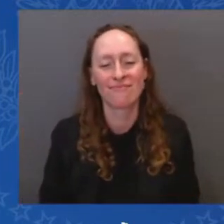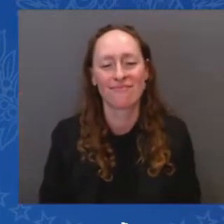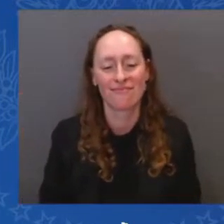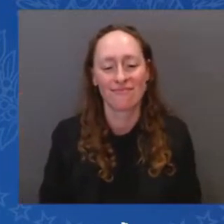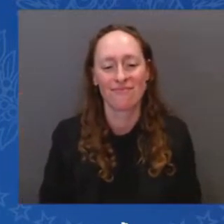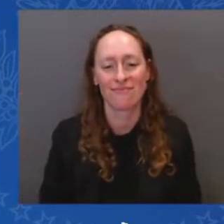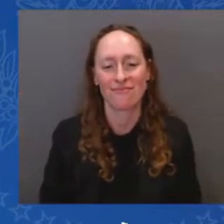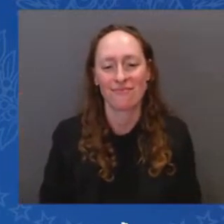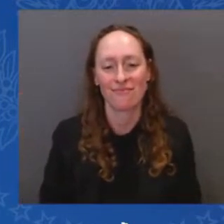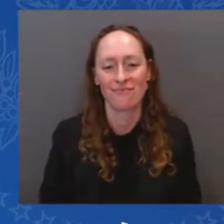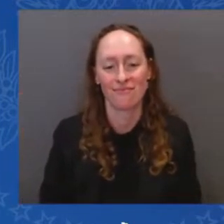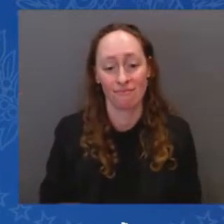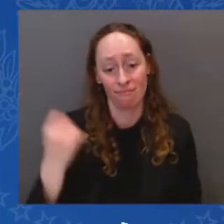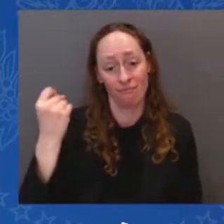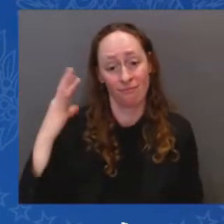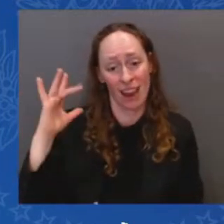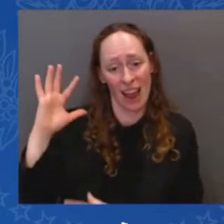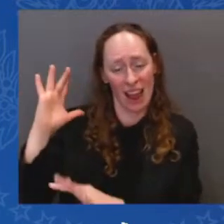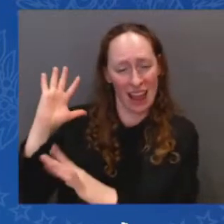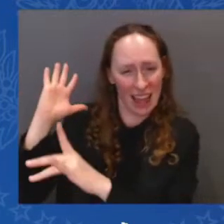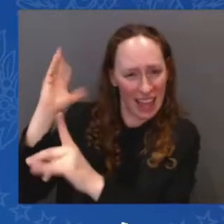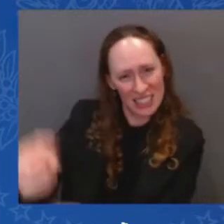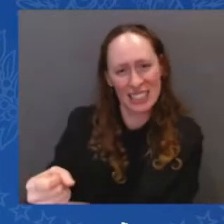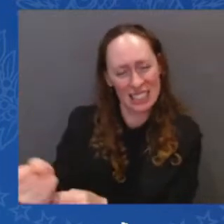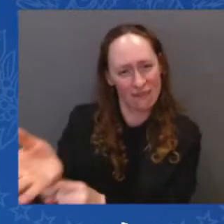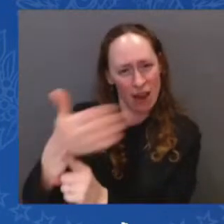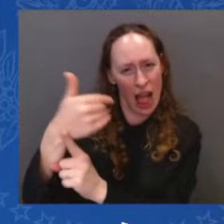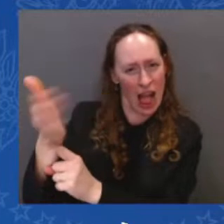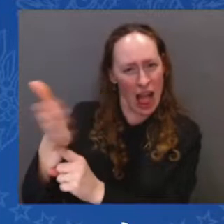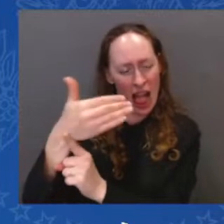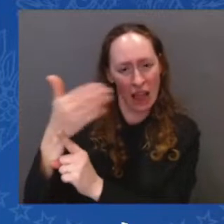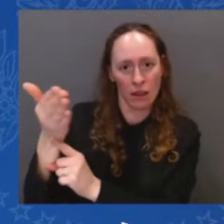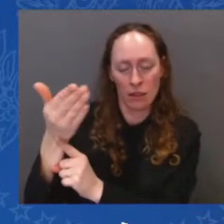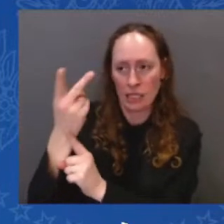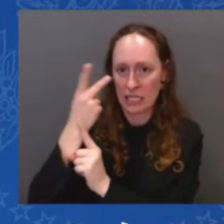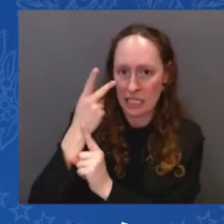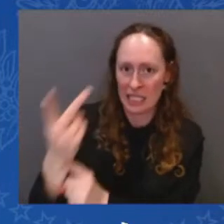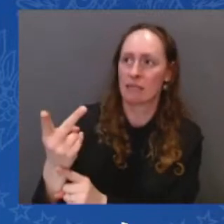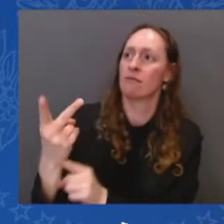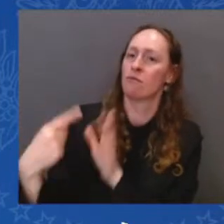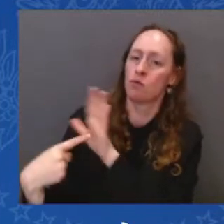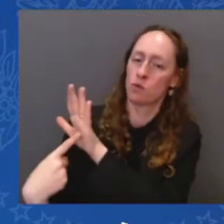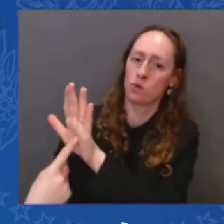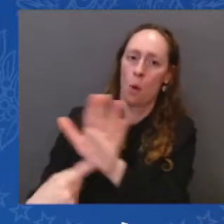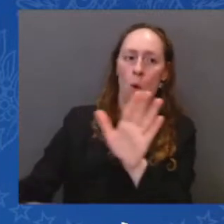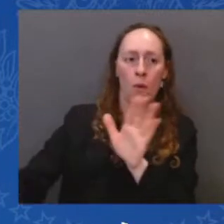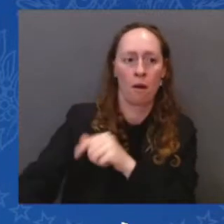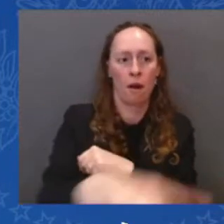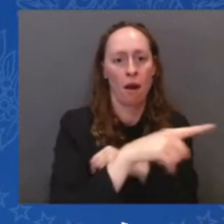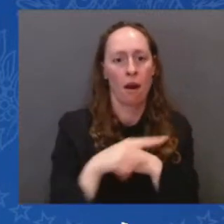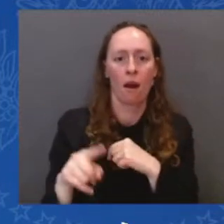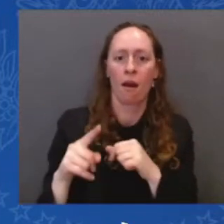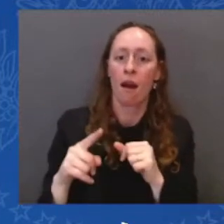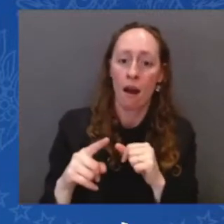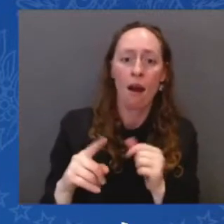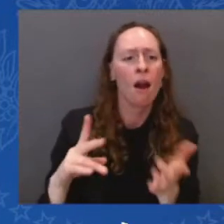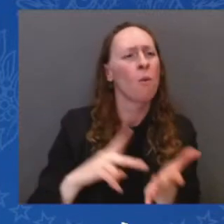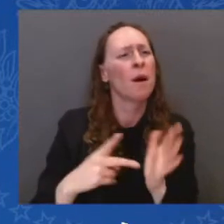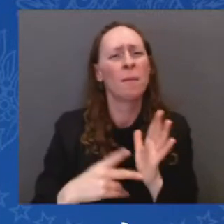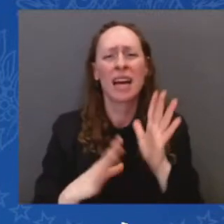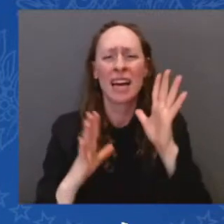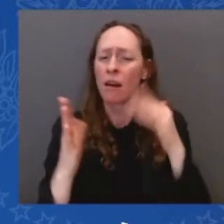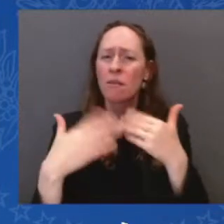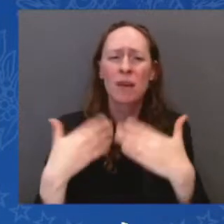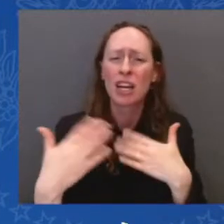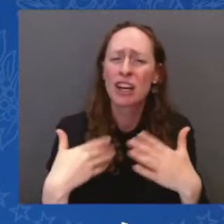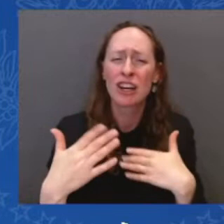Iwo Jima. He meant that no matter the challenge, no matter how difficult it is, no matter the cost, you